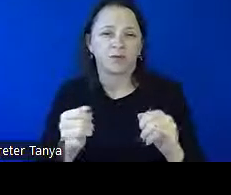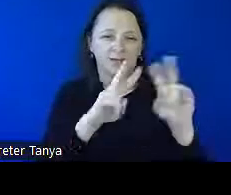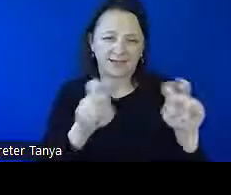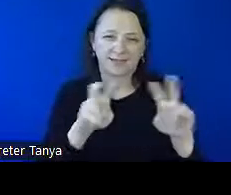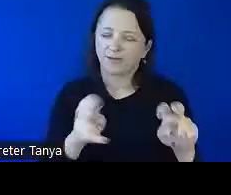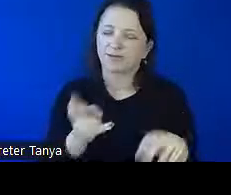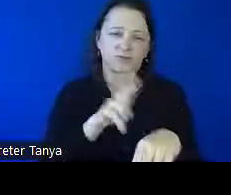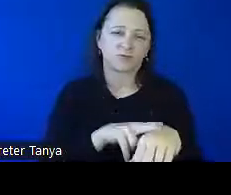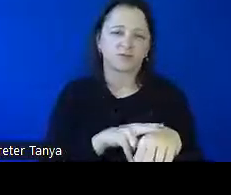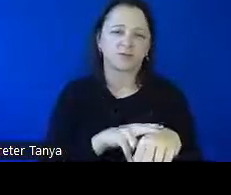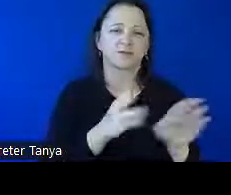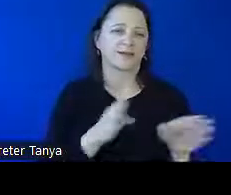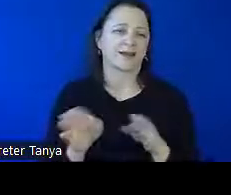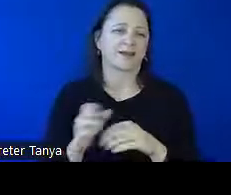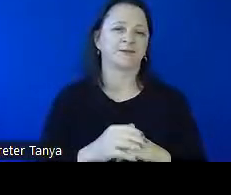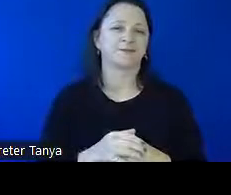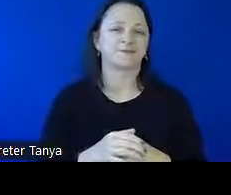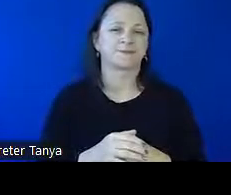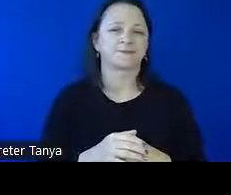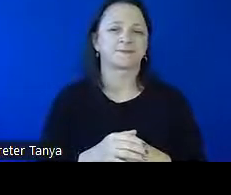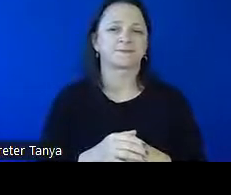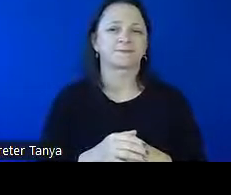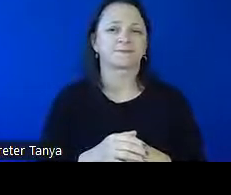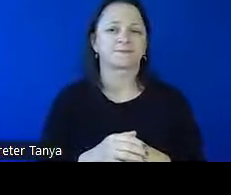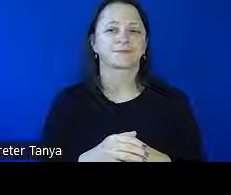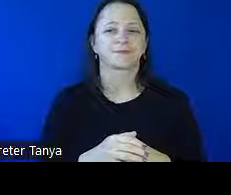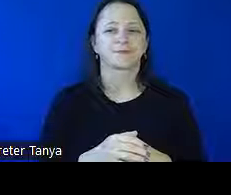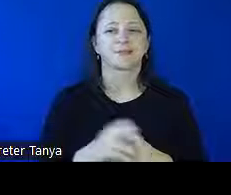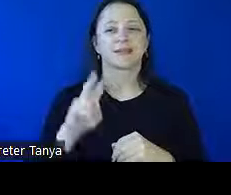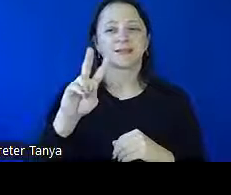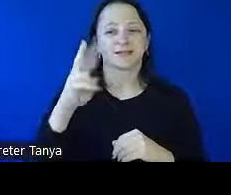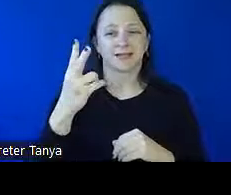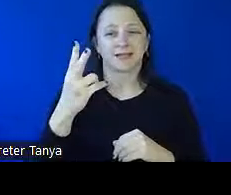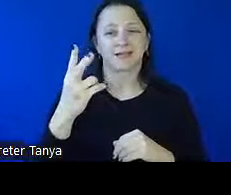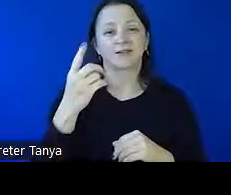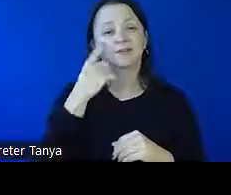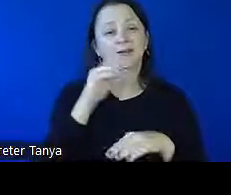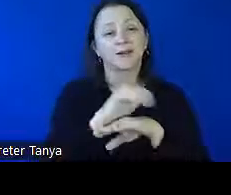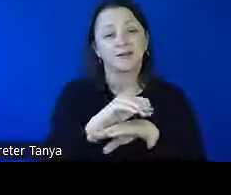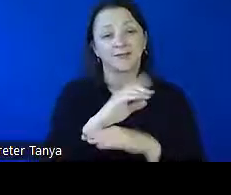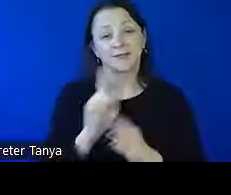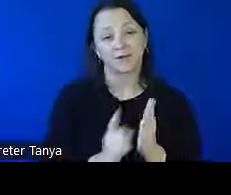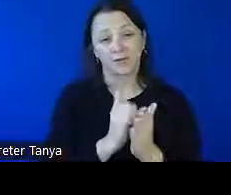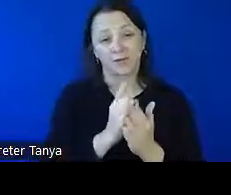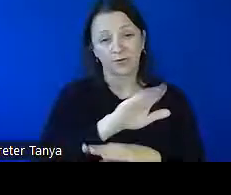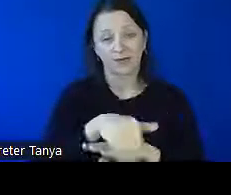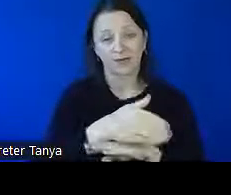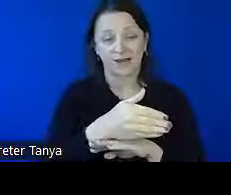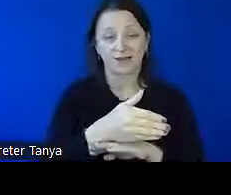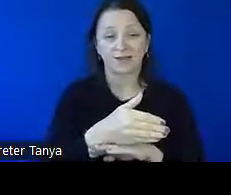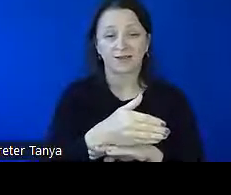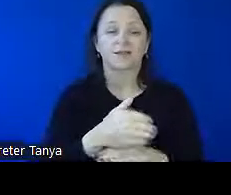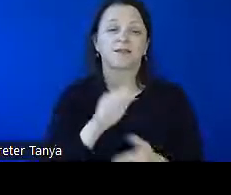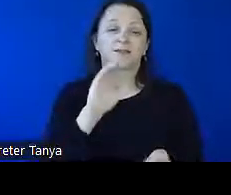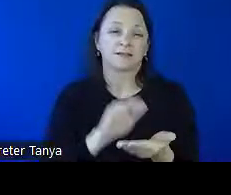assessment and planning. A second agent for evening hours or sleep onset at times might be required. We want to use the least